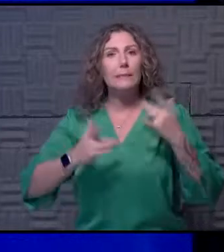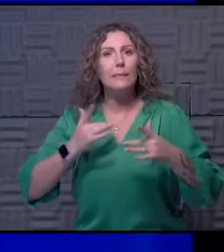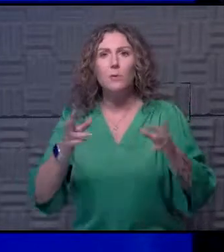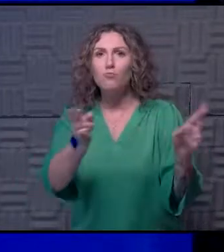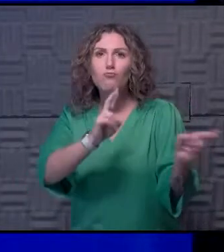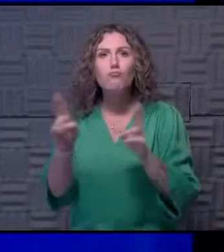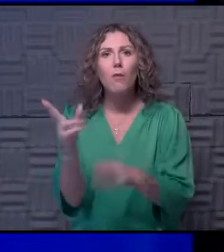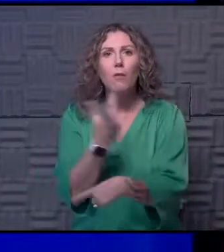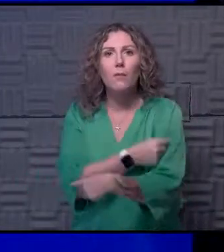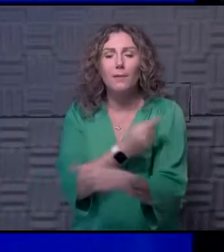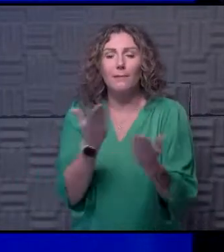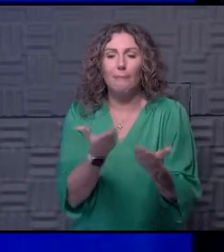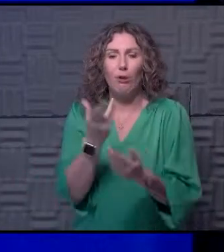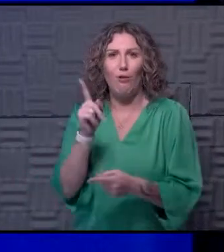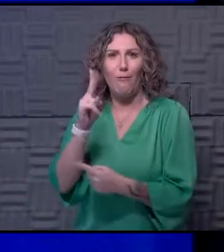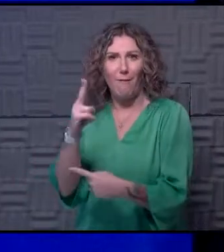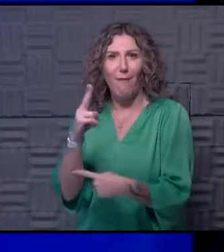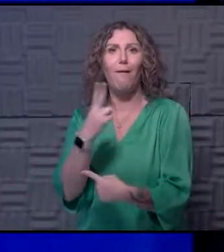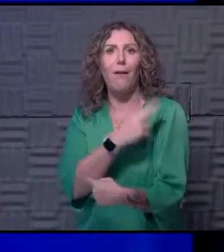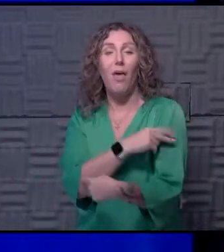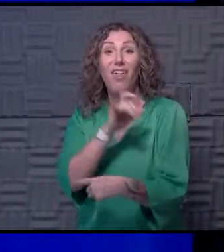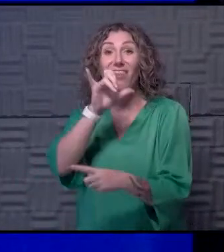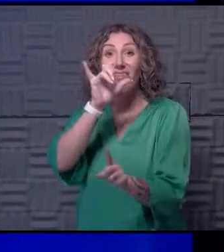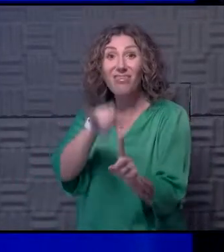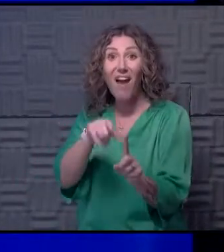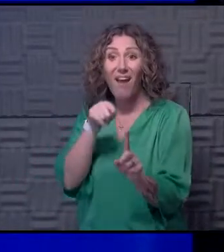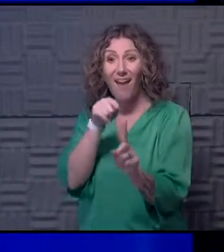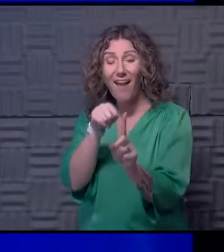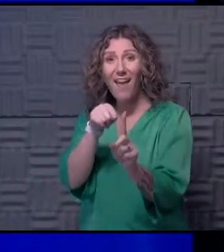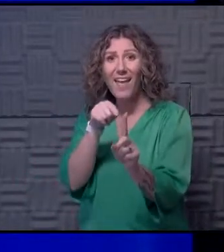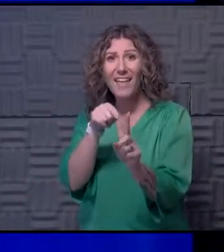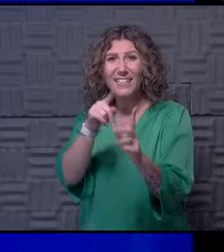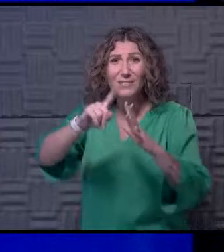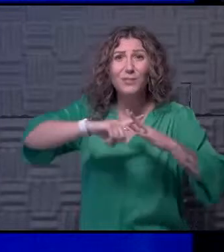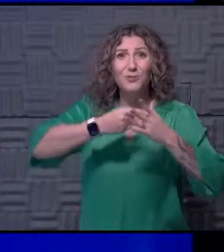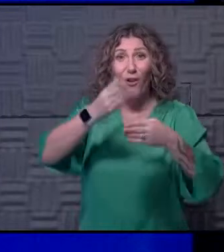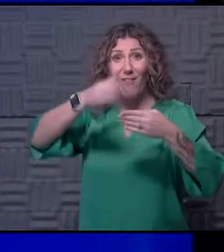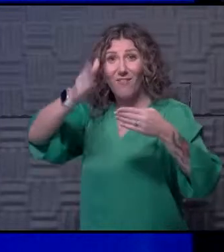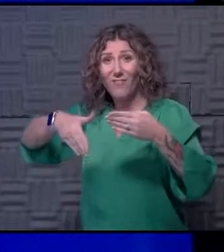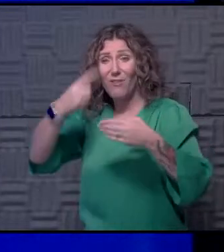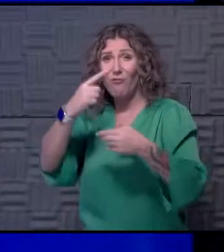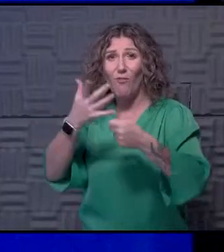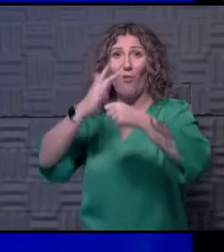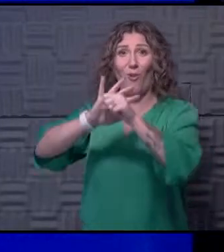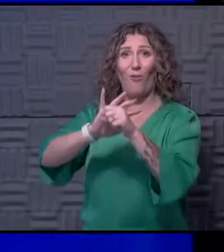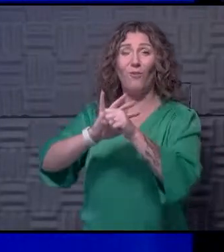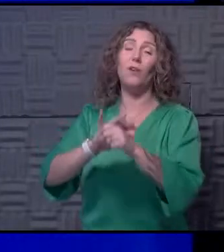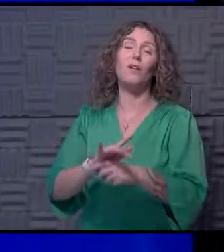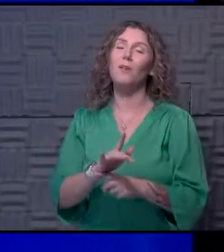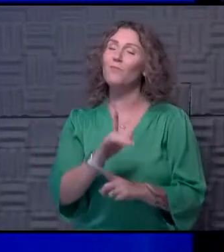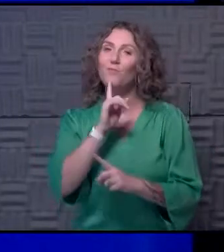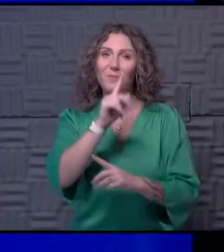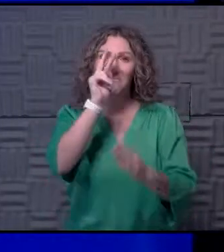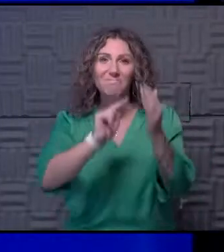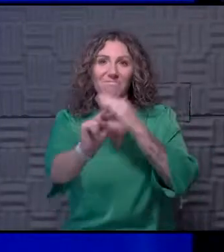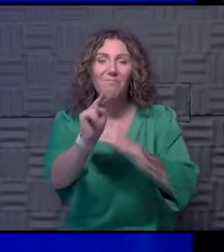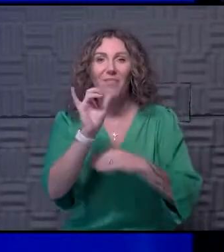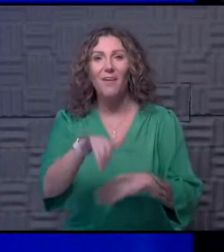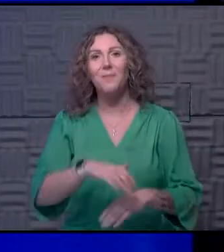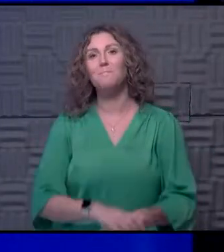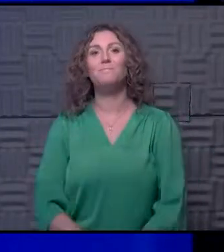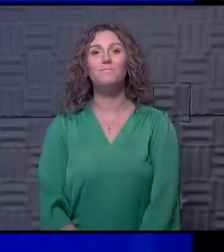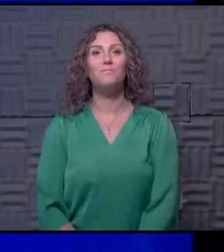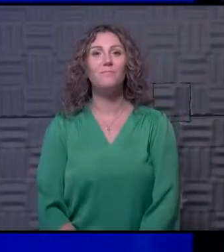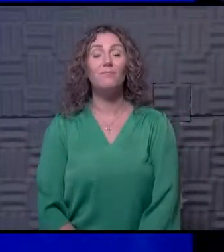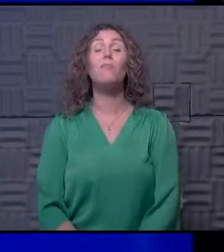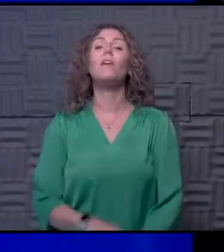vaccine here at KU, because that is the beginning of the end of COVID, and I'm really looking forward to that.